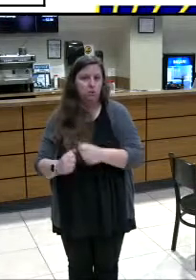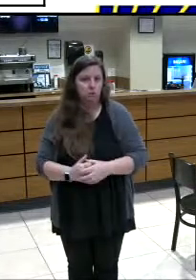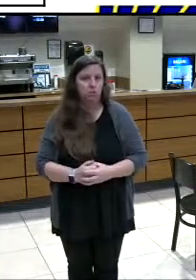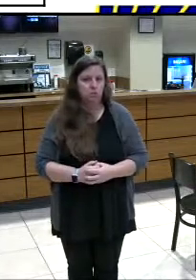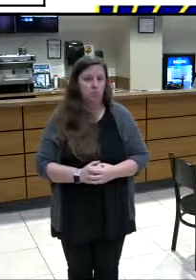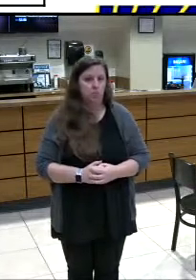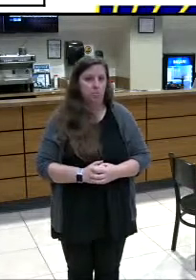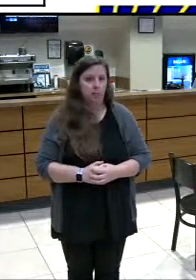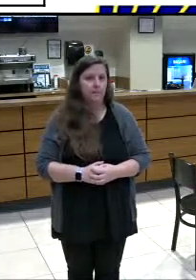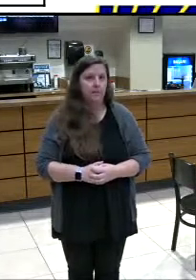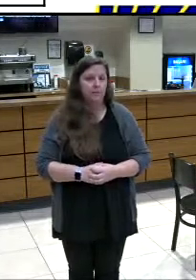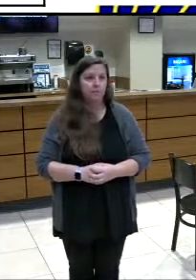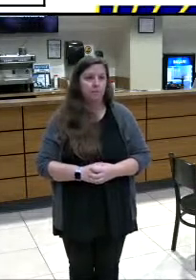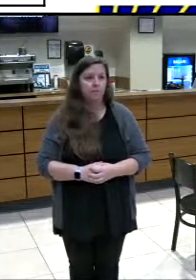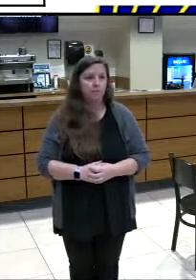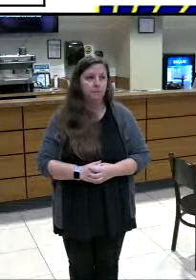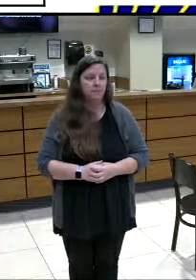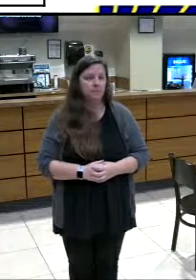Okay.